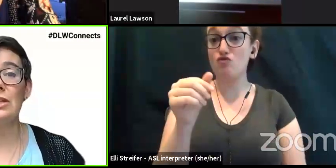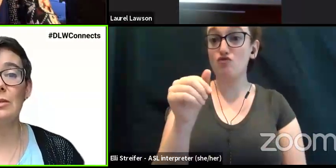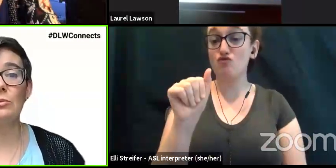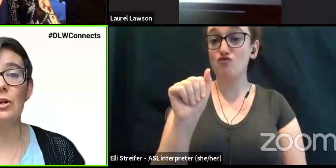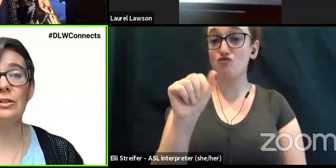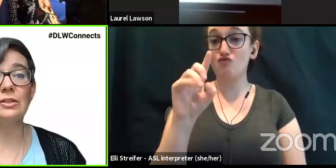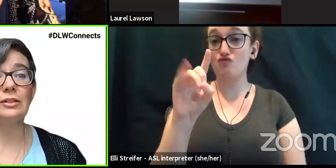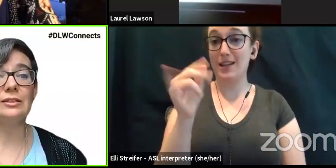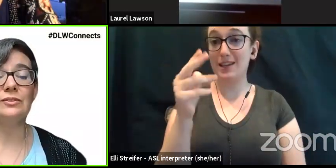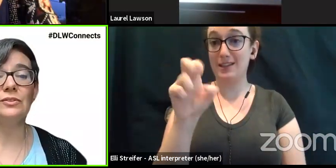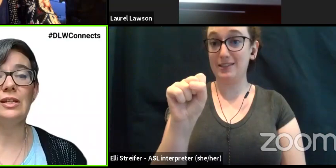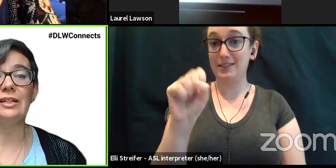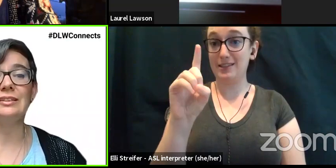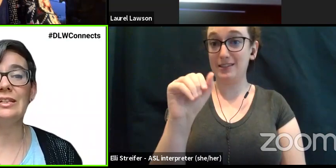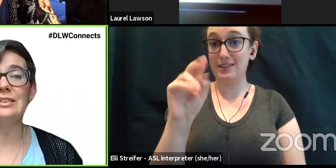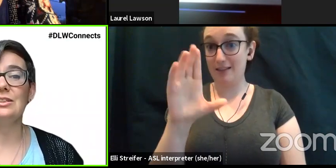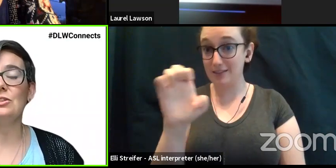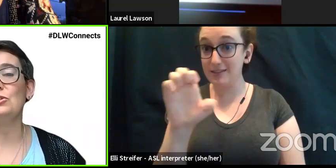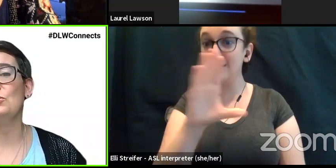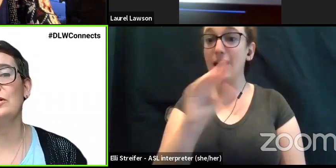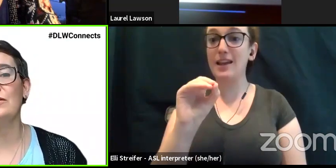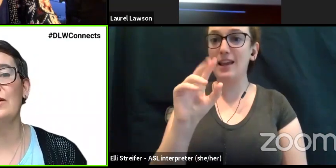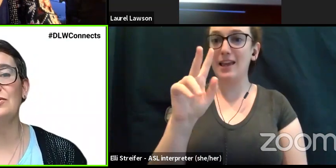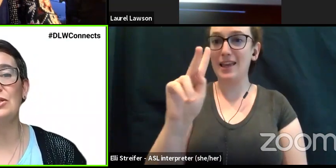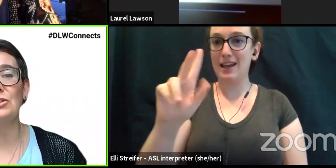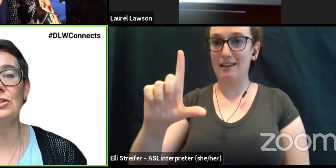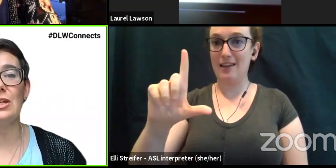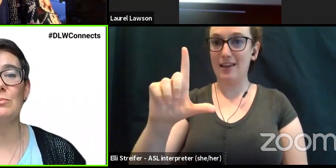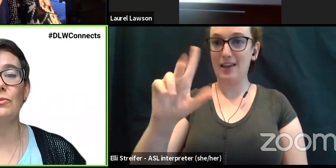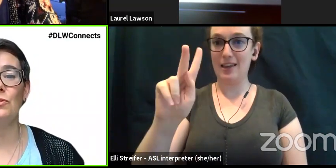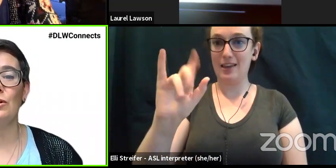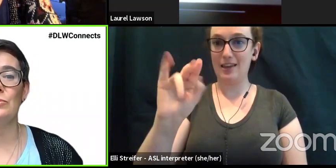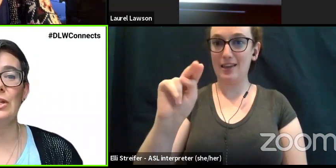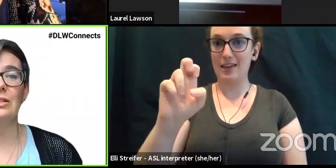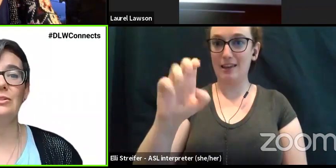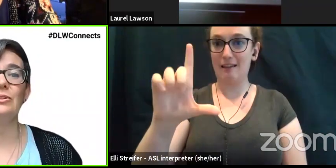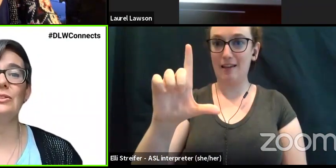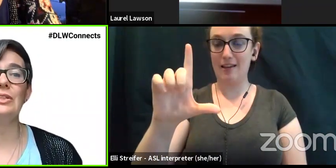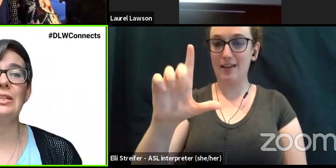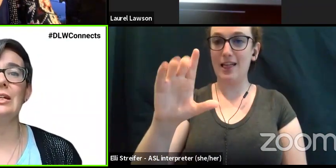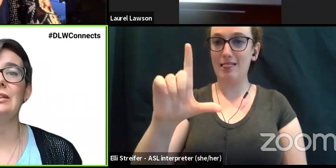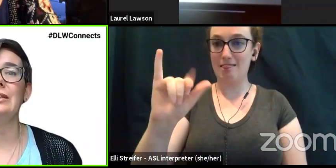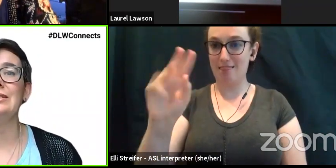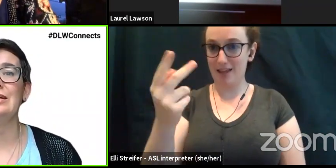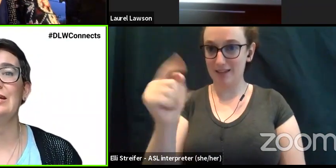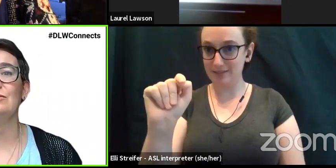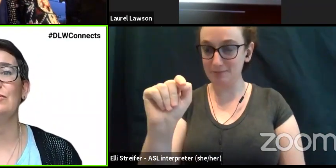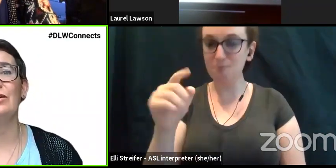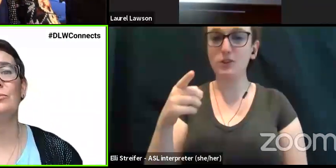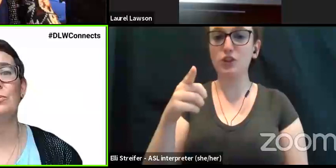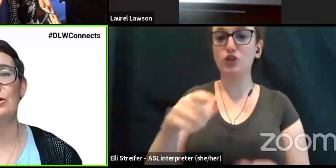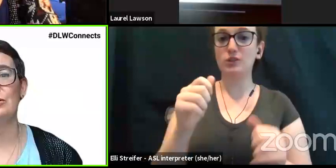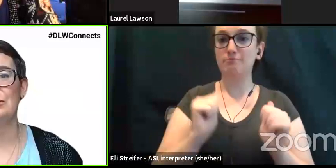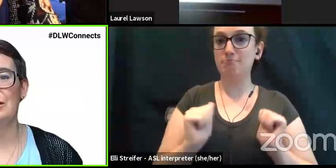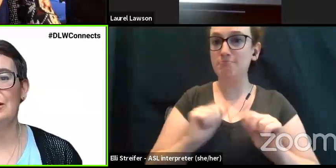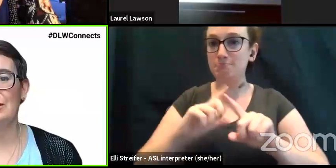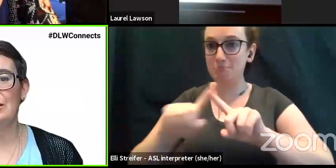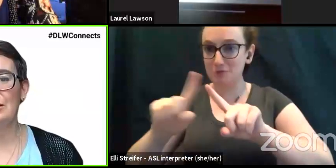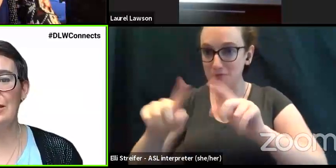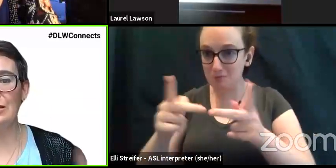and the disabled artist collective Kinetic Light, she choreographs, teaches, and performs in New York City, Atlanta, and around the